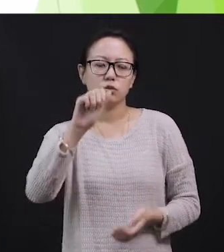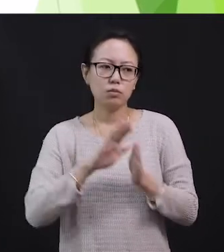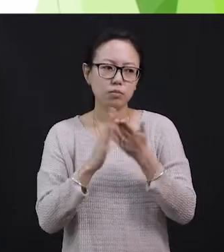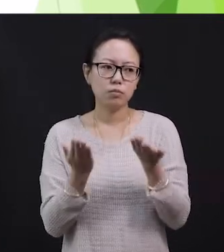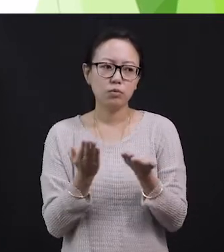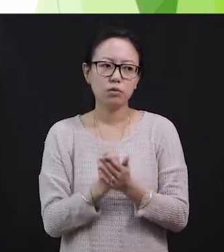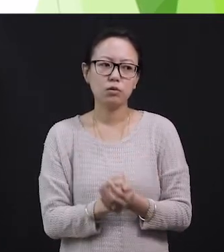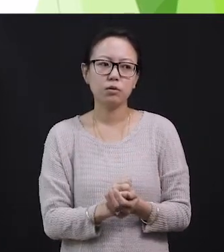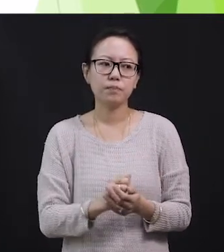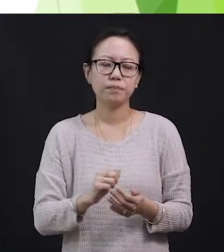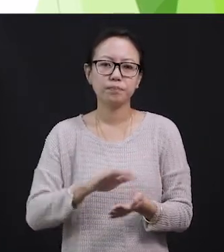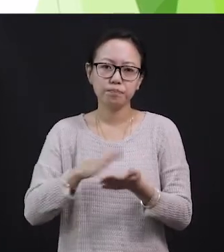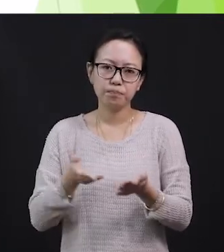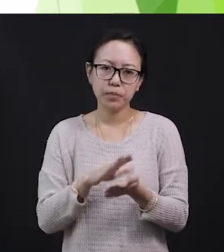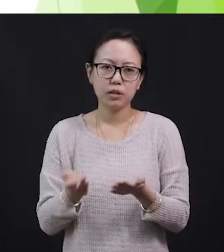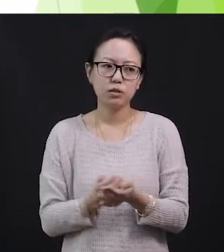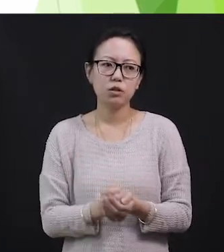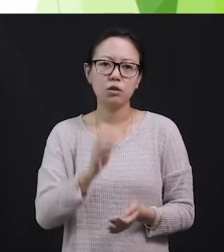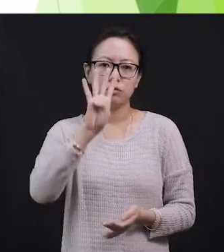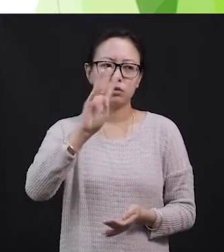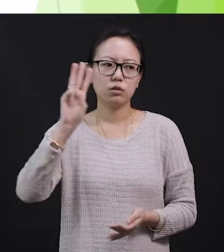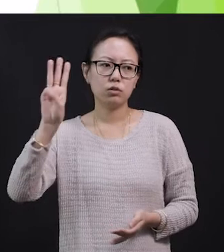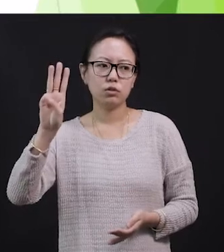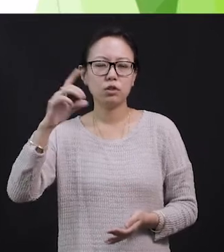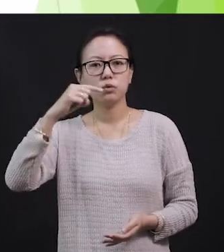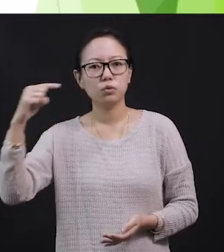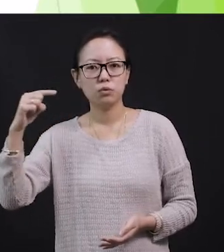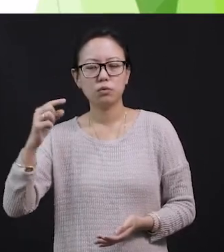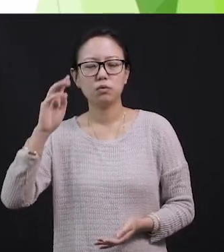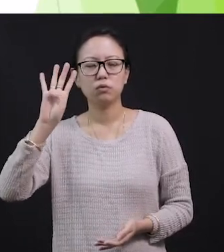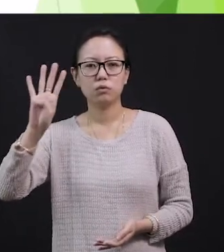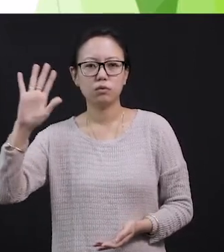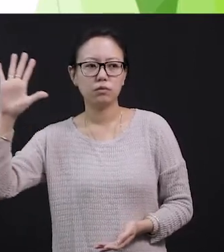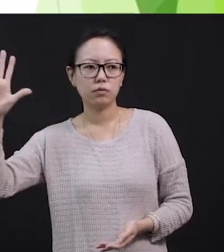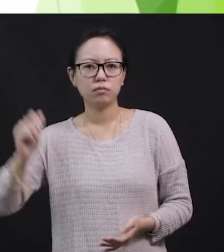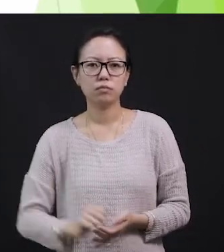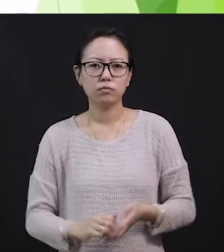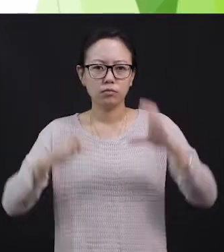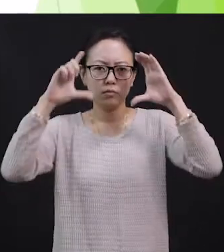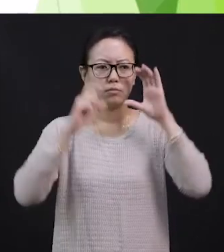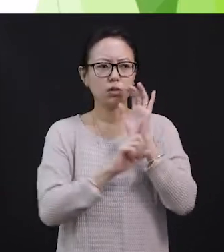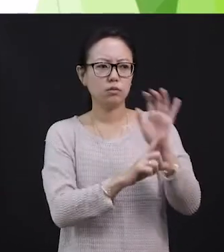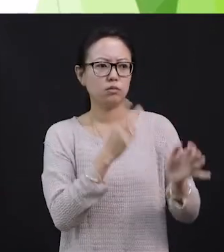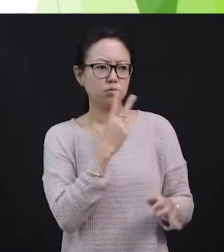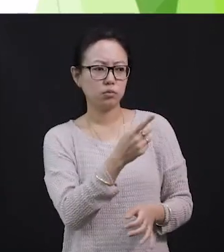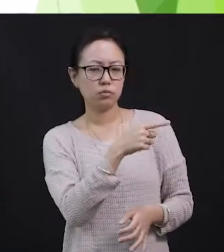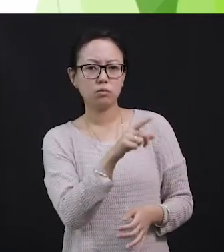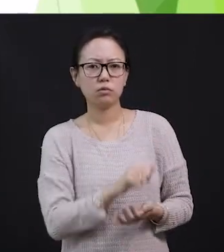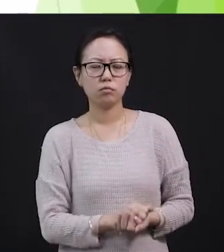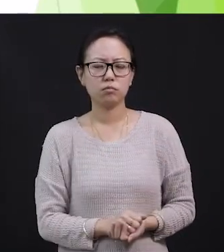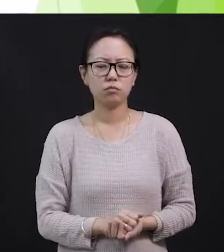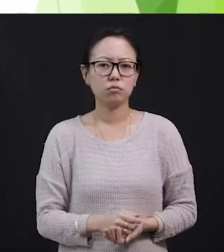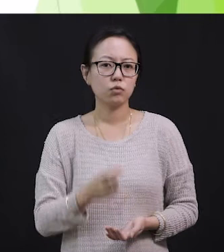45. So as you can see here in this picture, there is a woman and you can see a